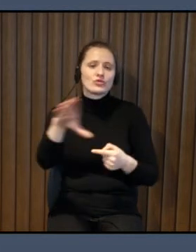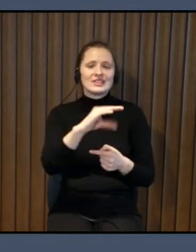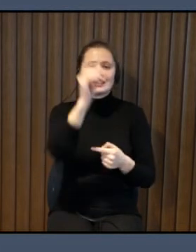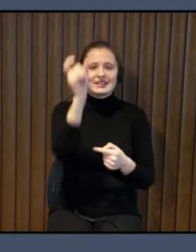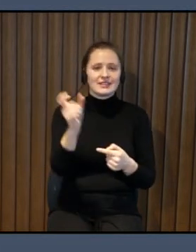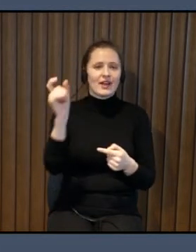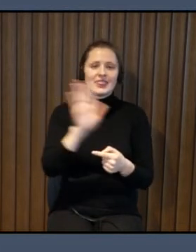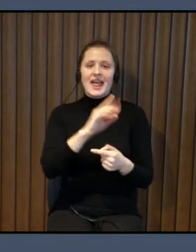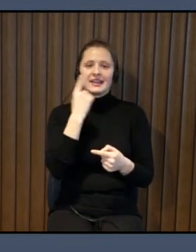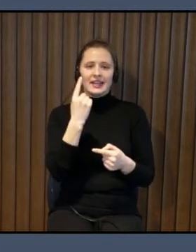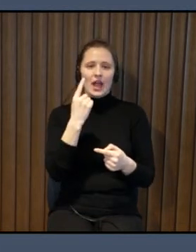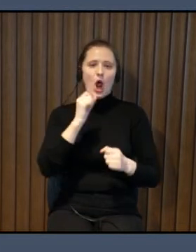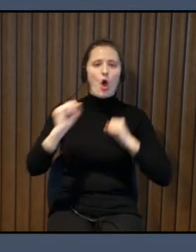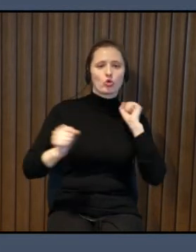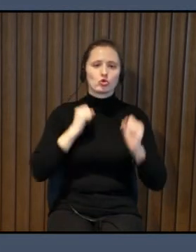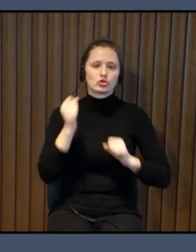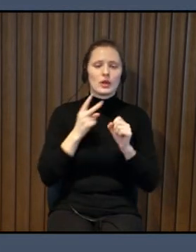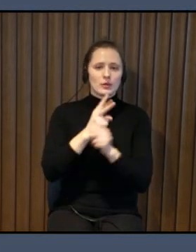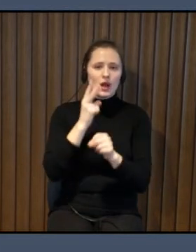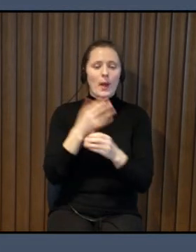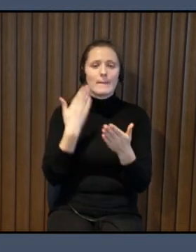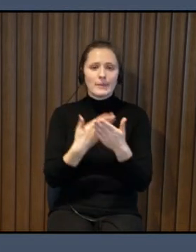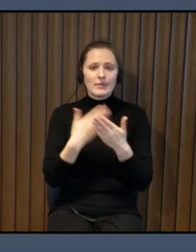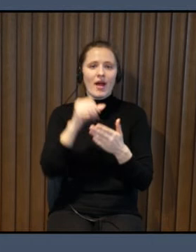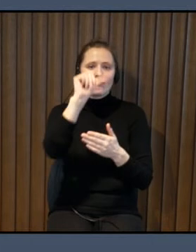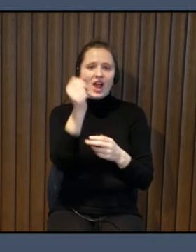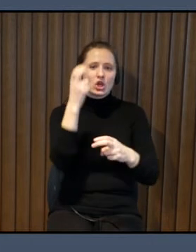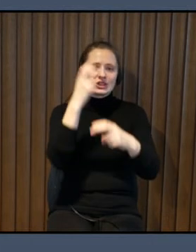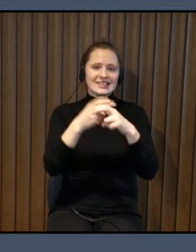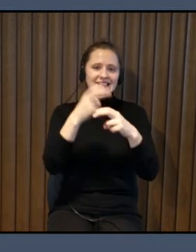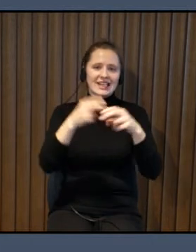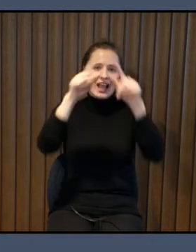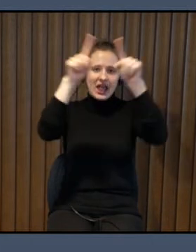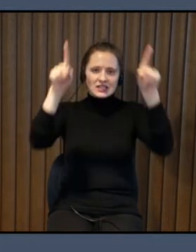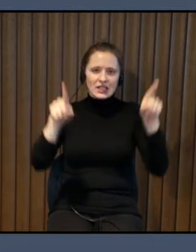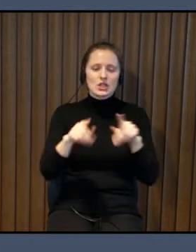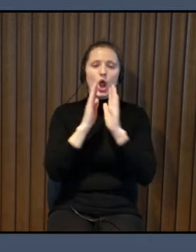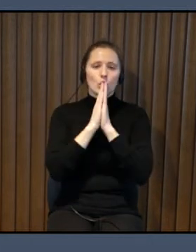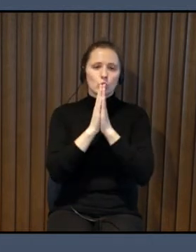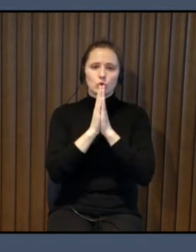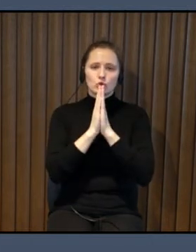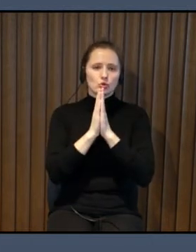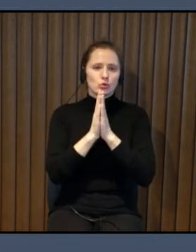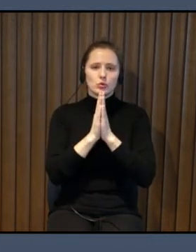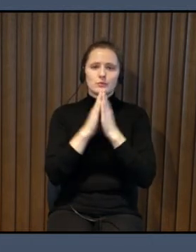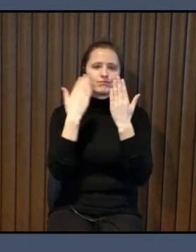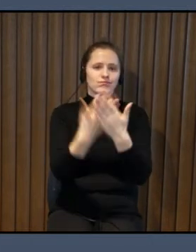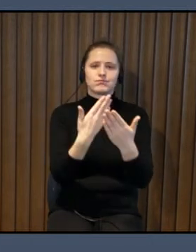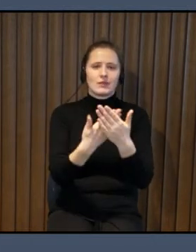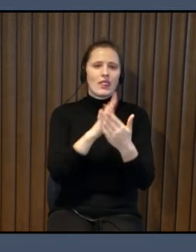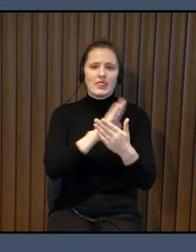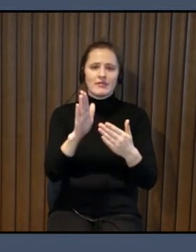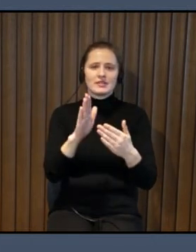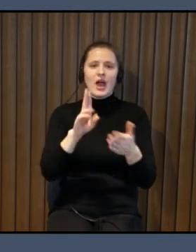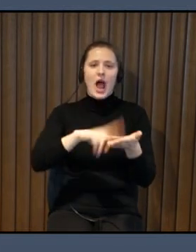applies to all the persons with all kinds of disabilities. If there are glass walls